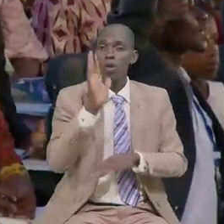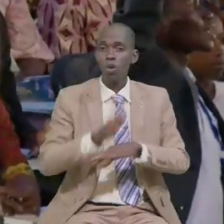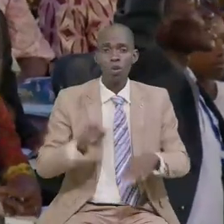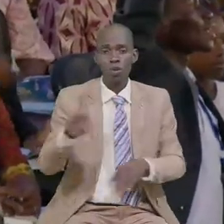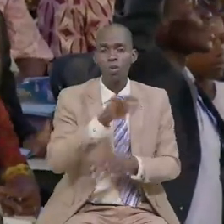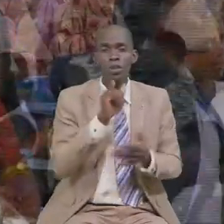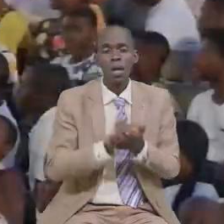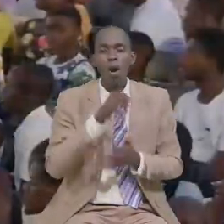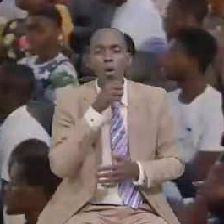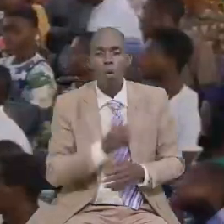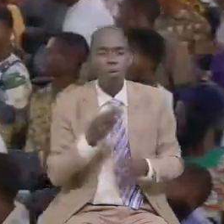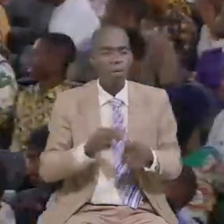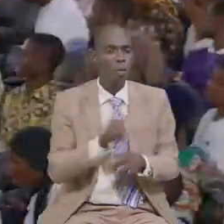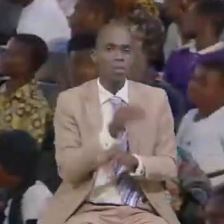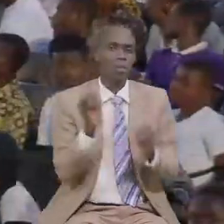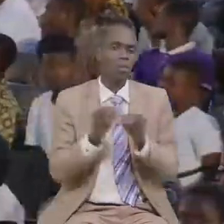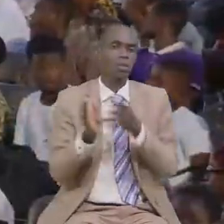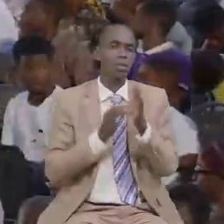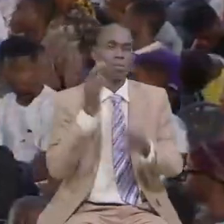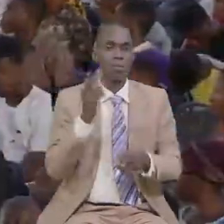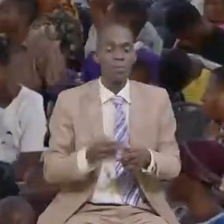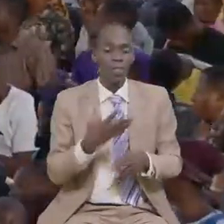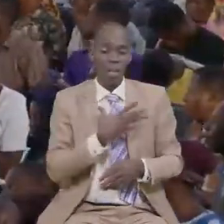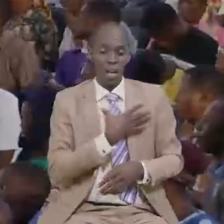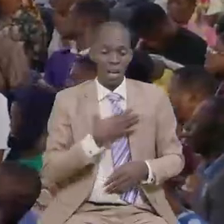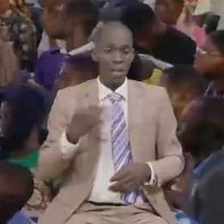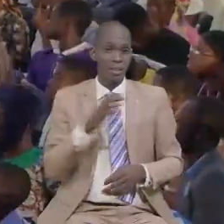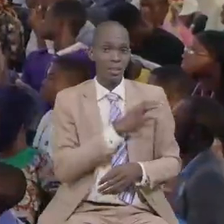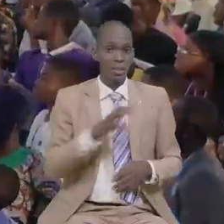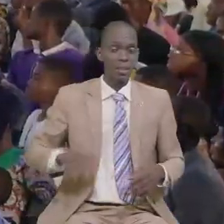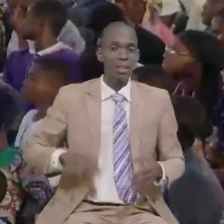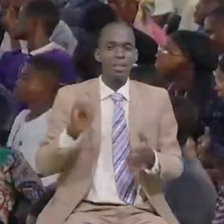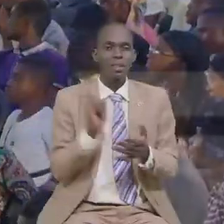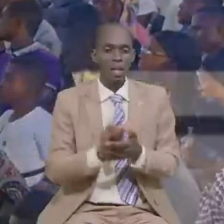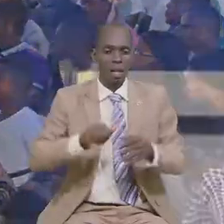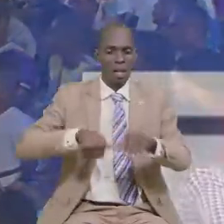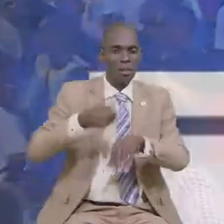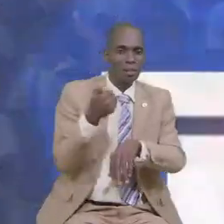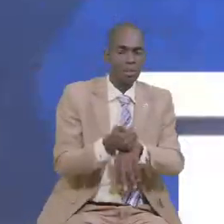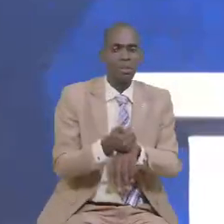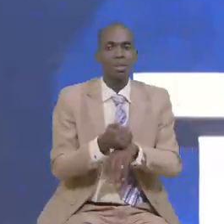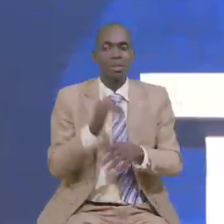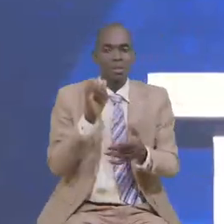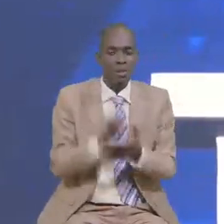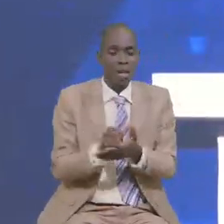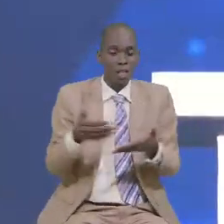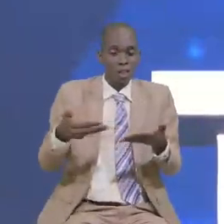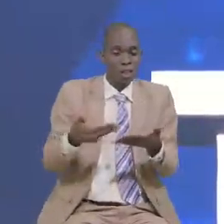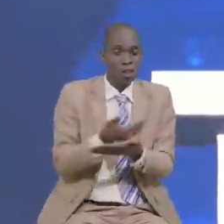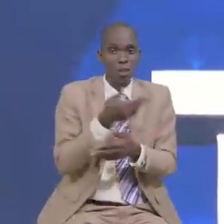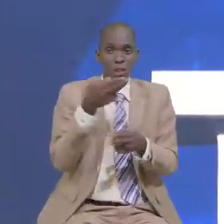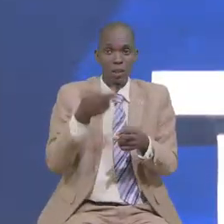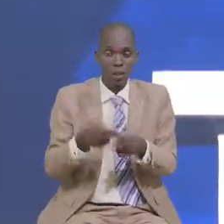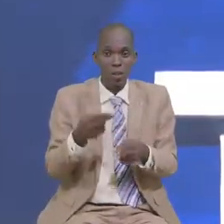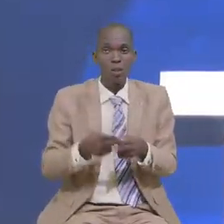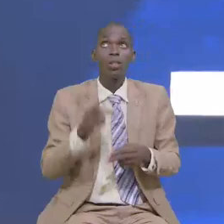name anymore. And Christ that confirms and conveys that new name, it will